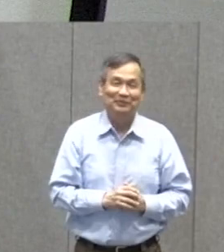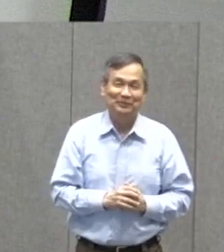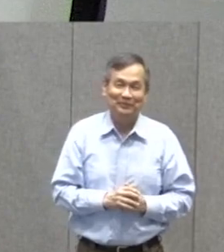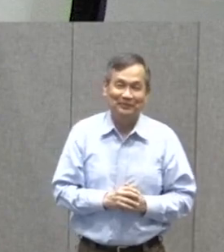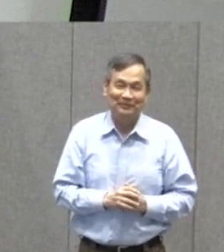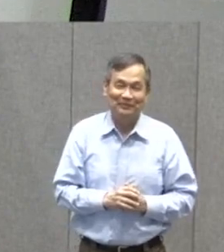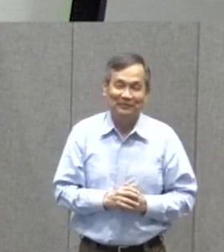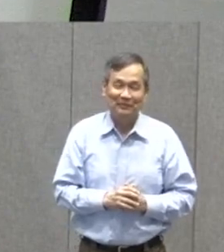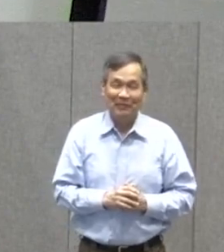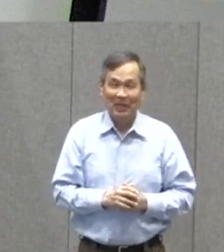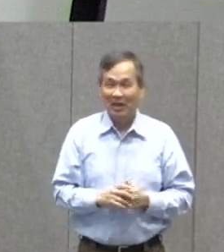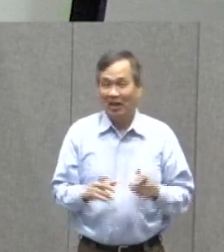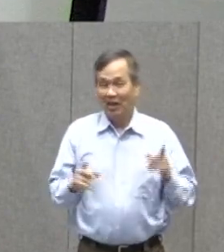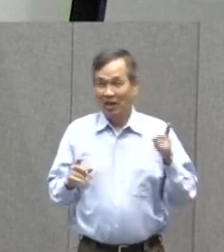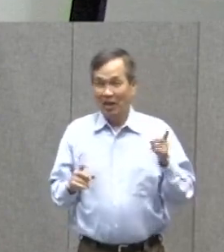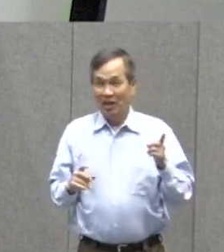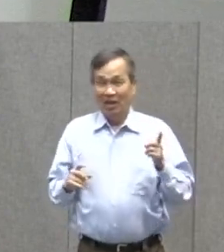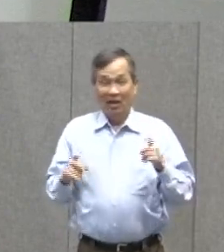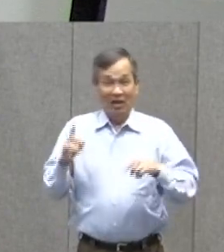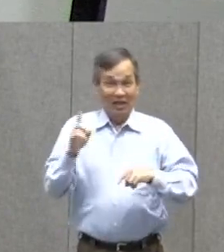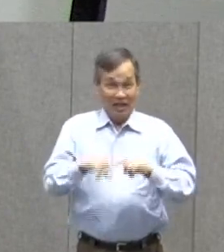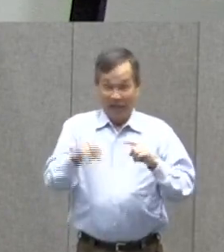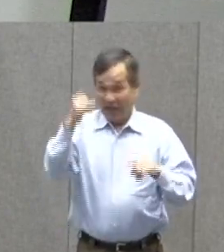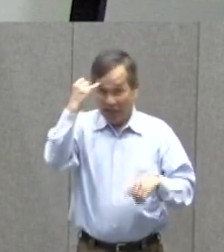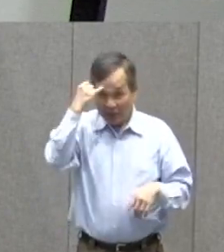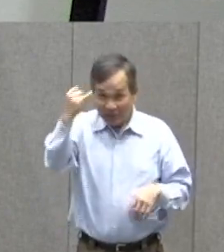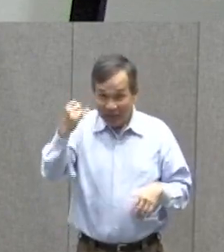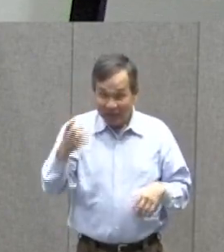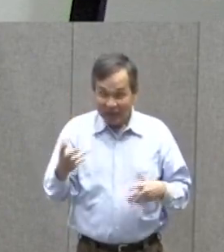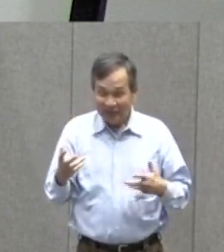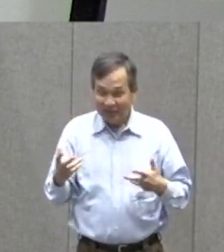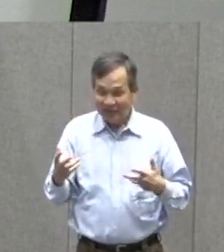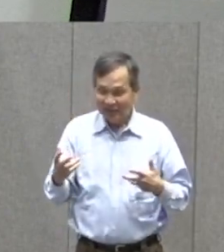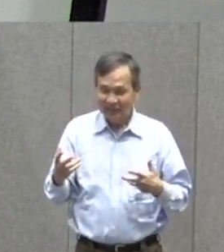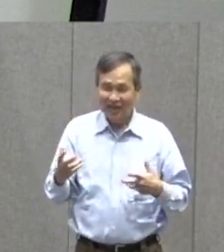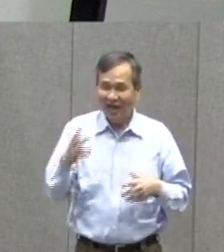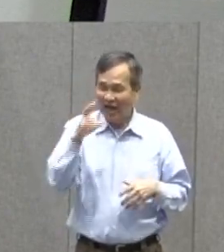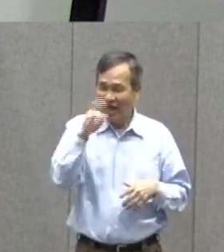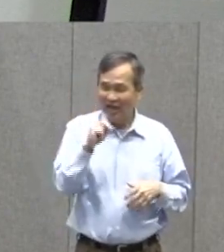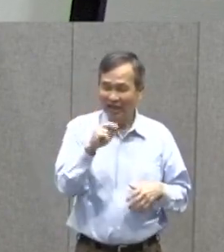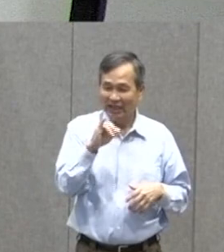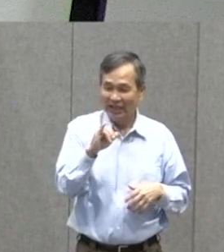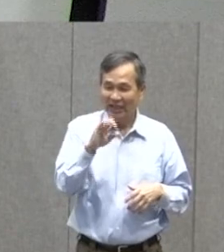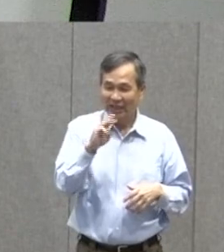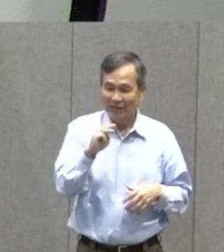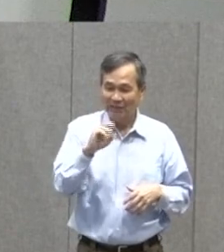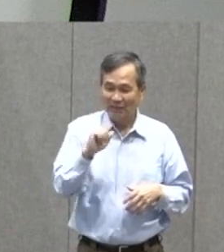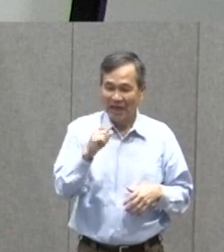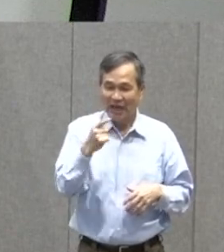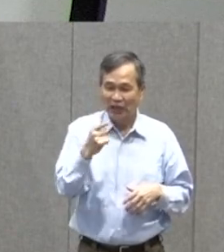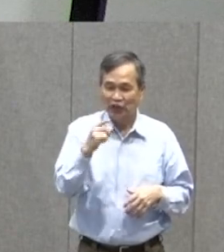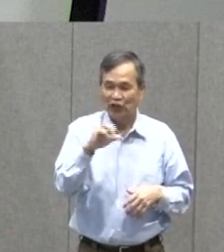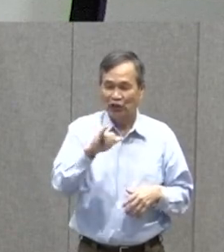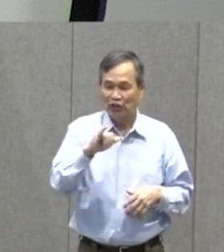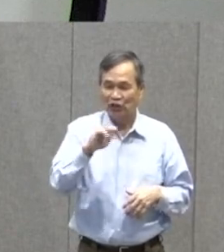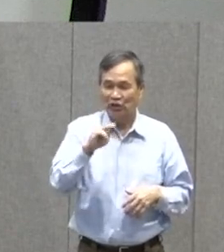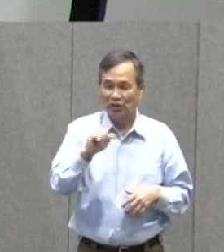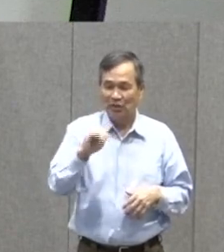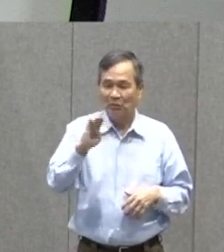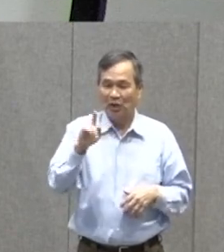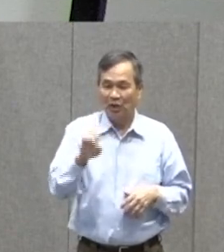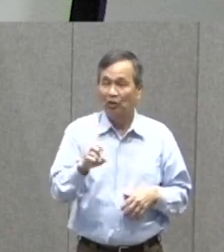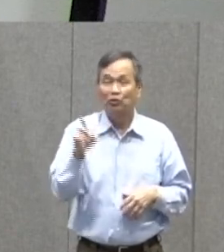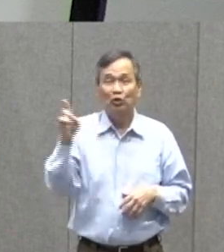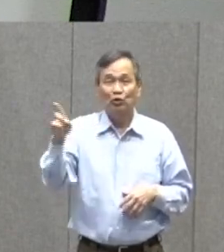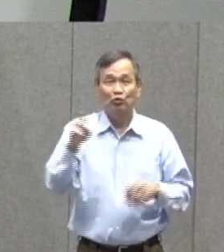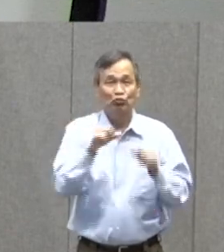Unimaginable. Another word, unimaginable. as she continues to read and read